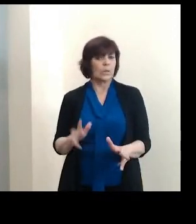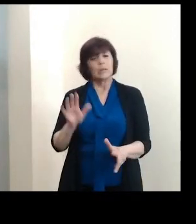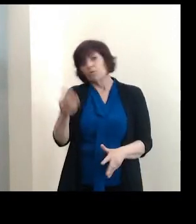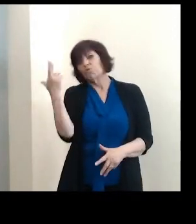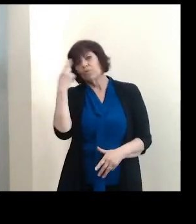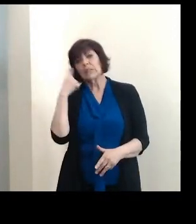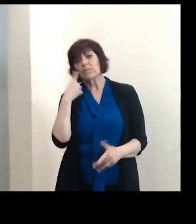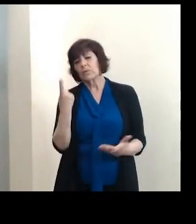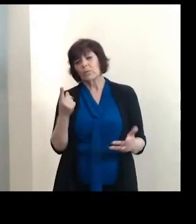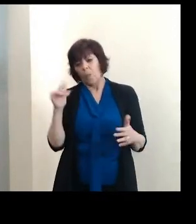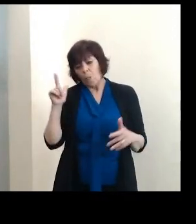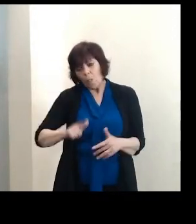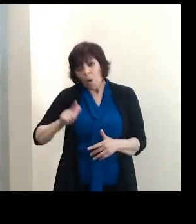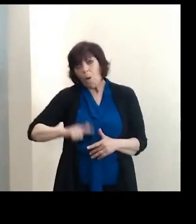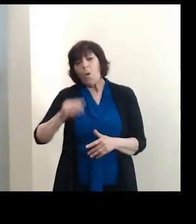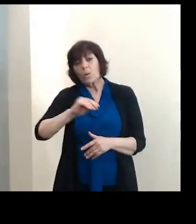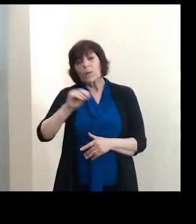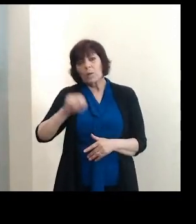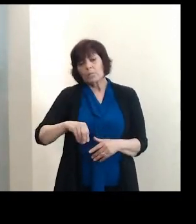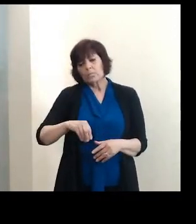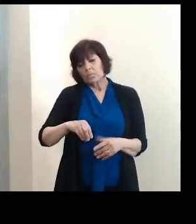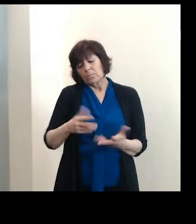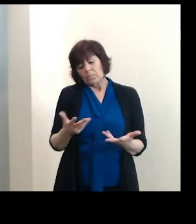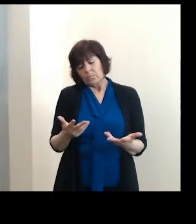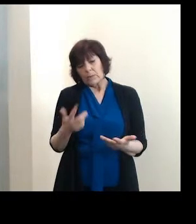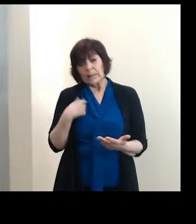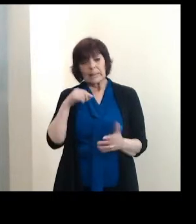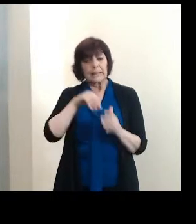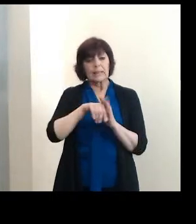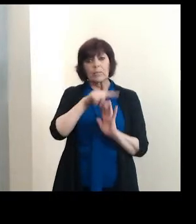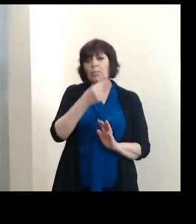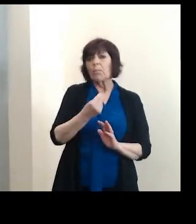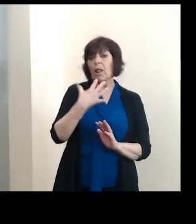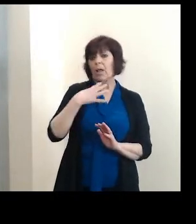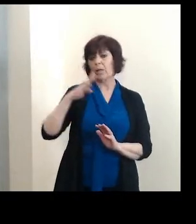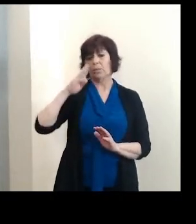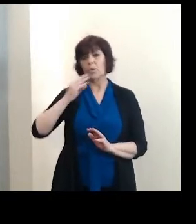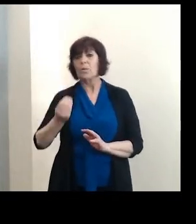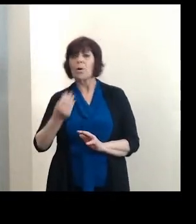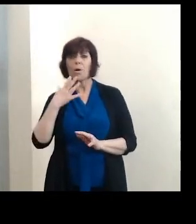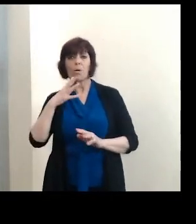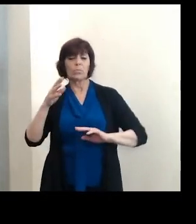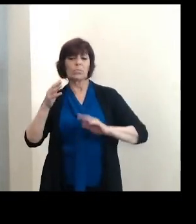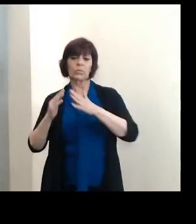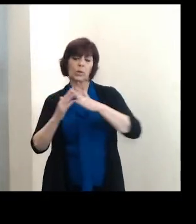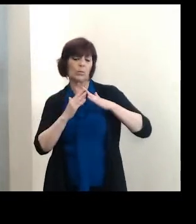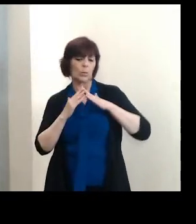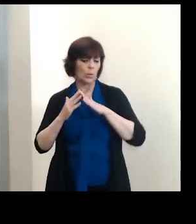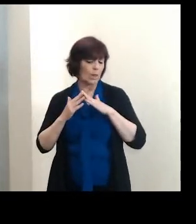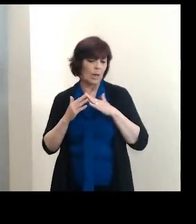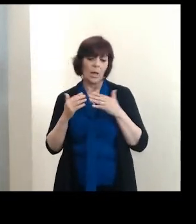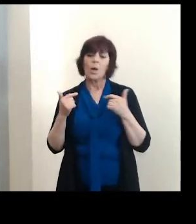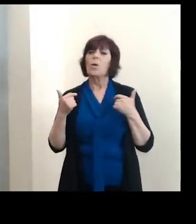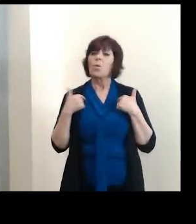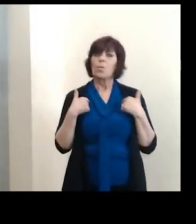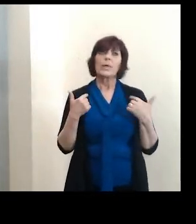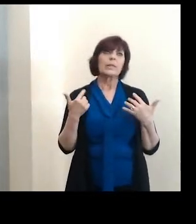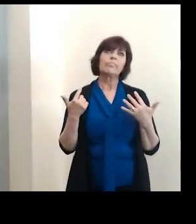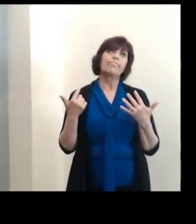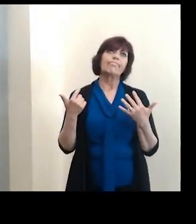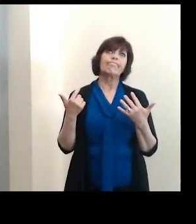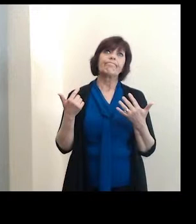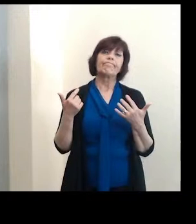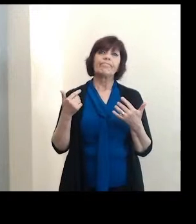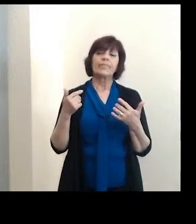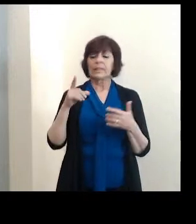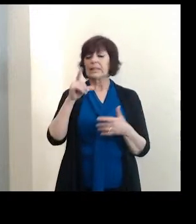numbers in black and brown communities. We had Dr. Nylander on here last week to talk about why